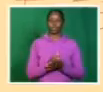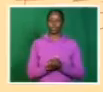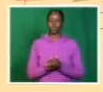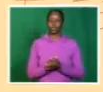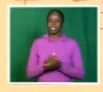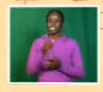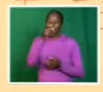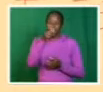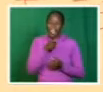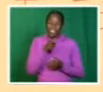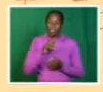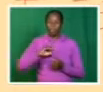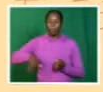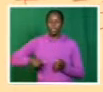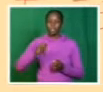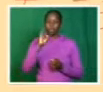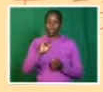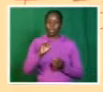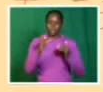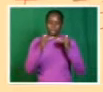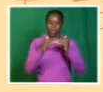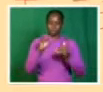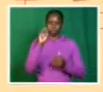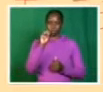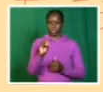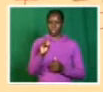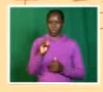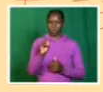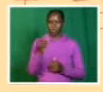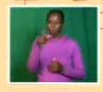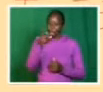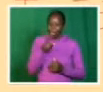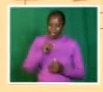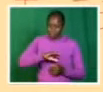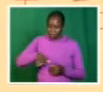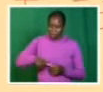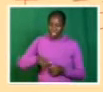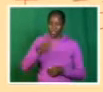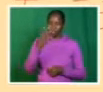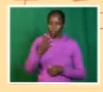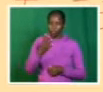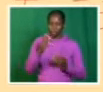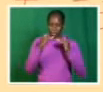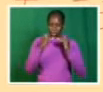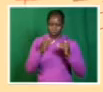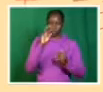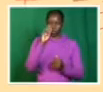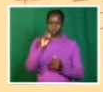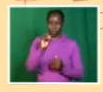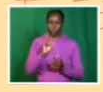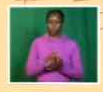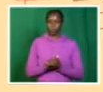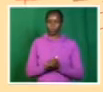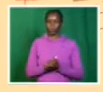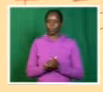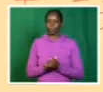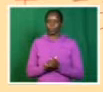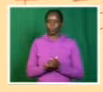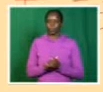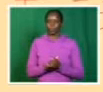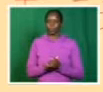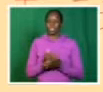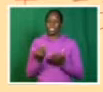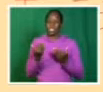the x minus 1 should be equals to 0, or x minus 4 should be equals to 0. Then